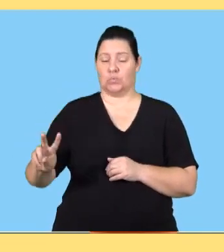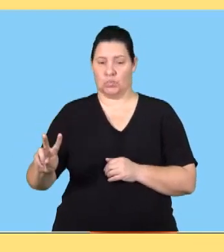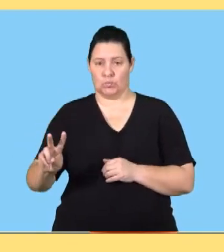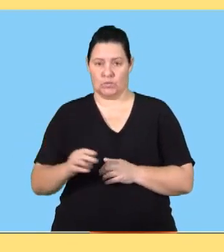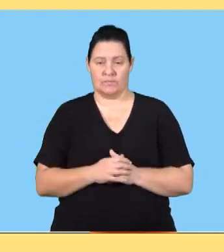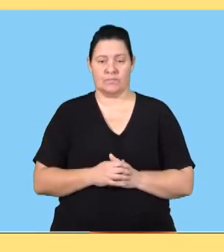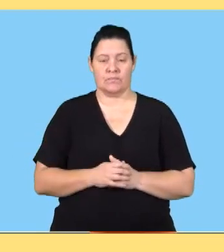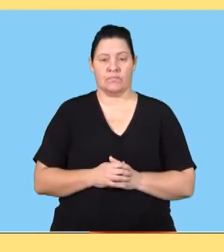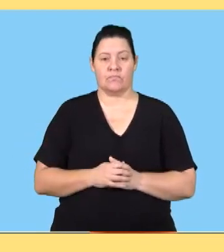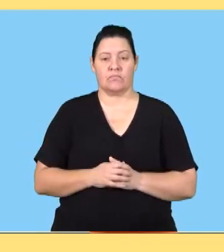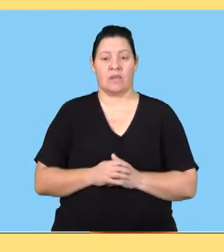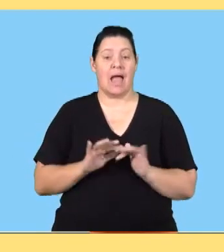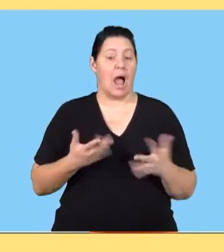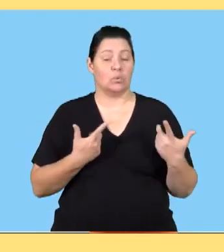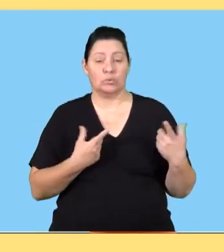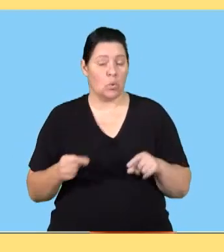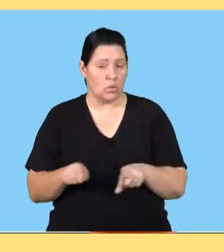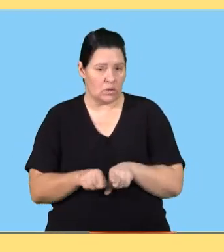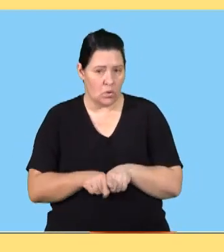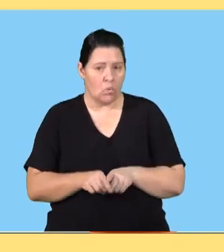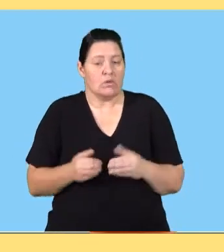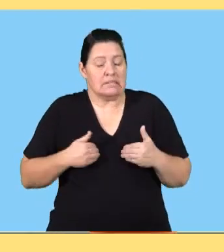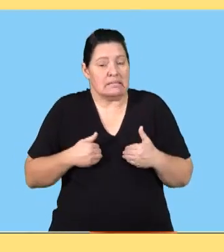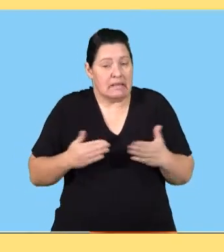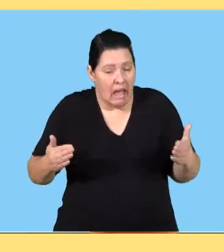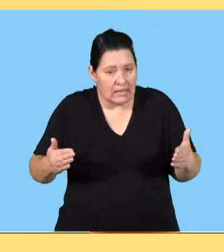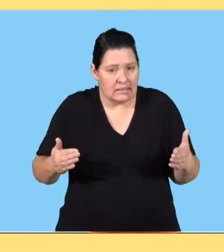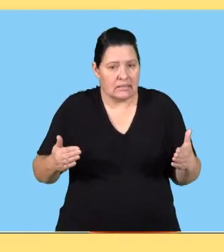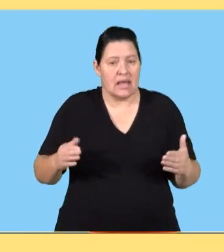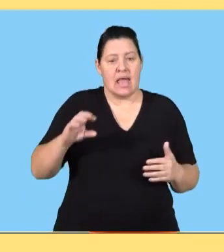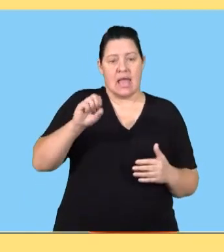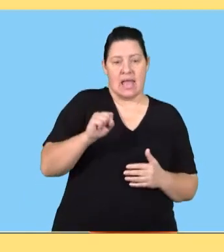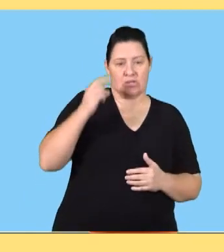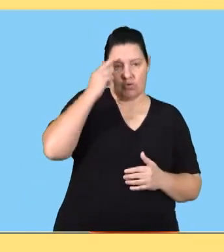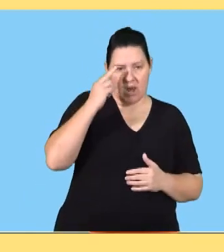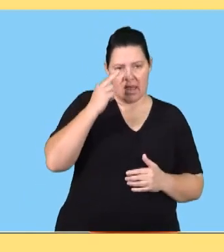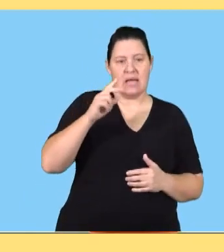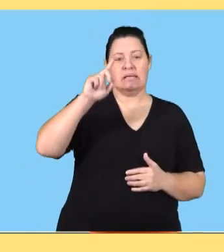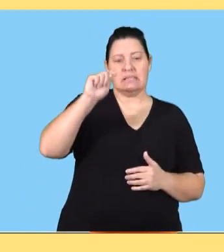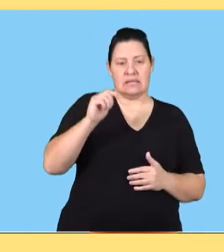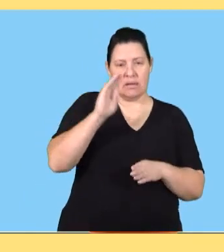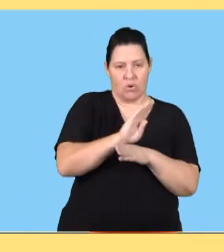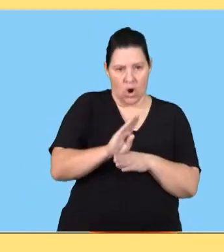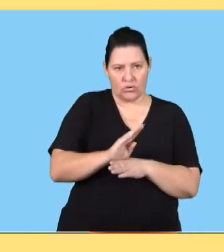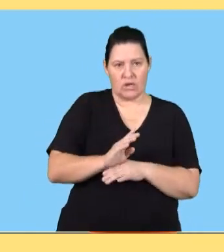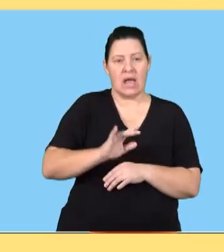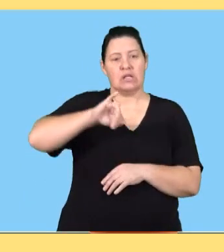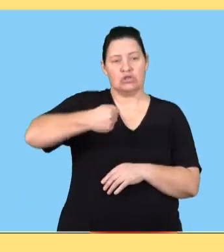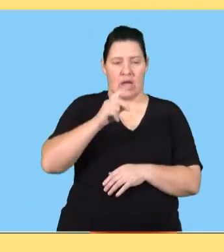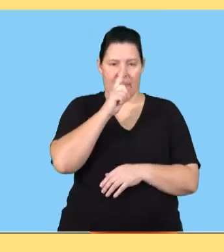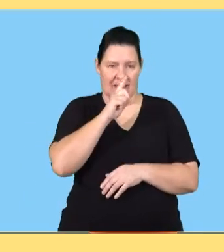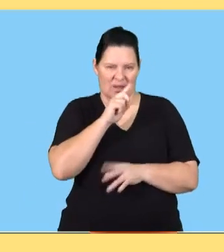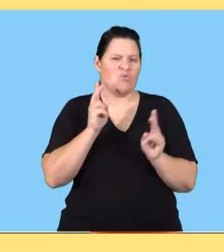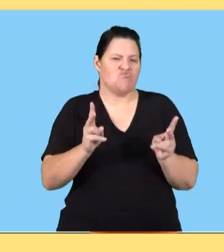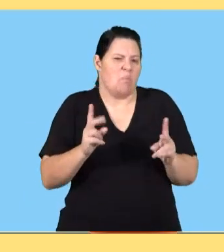15,602. The other way that you could have done this was to start with S Gray, T Brown, and J Pink. That